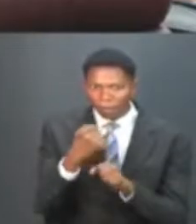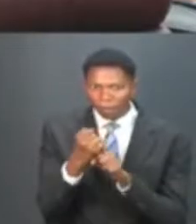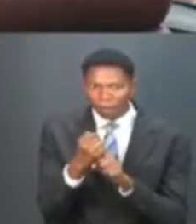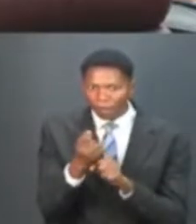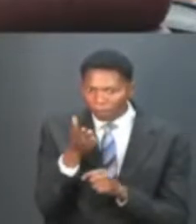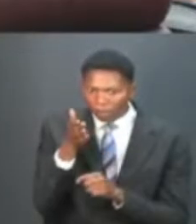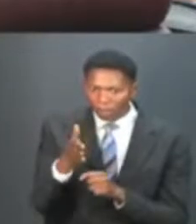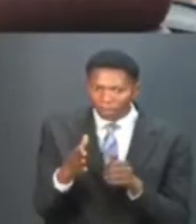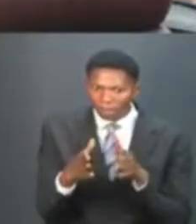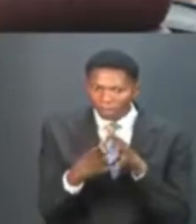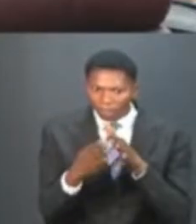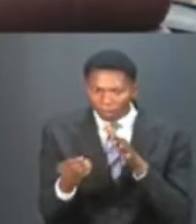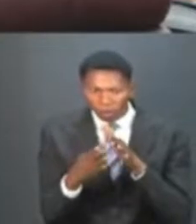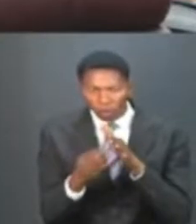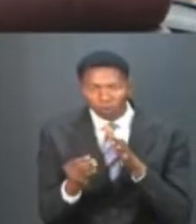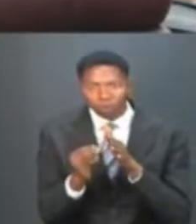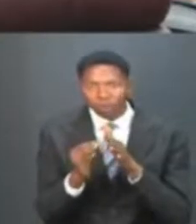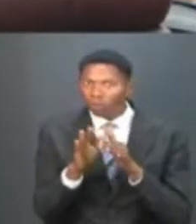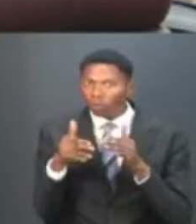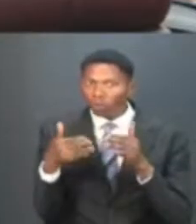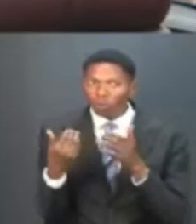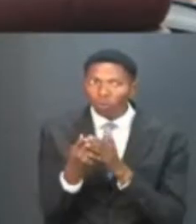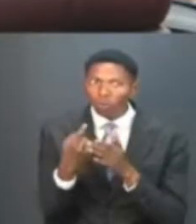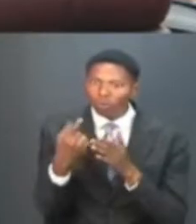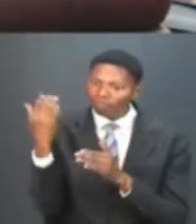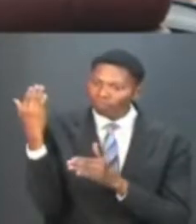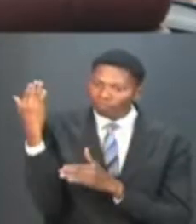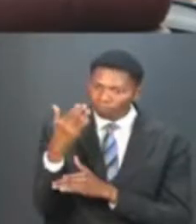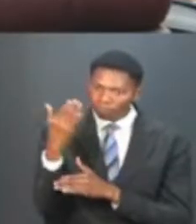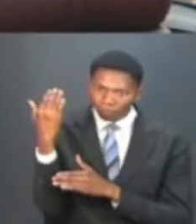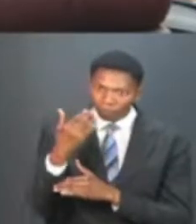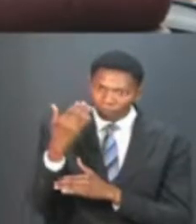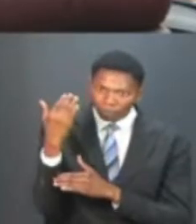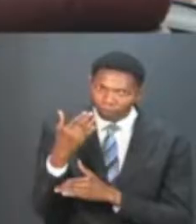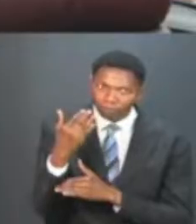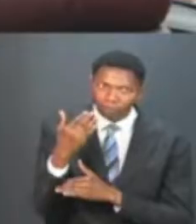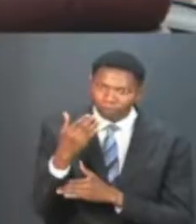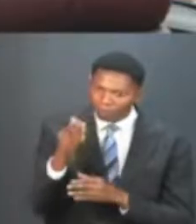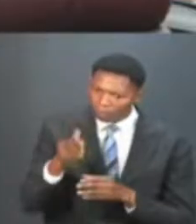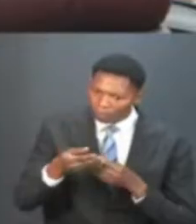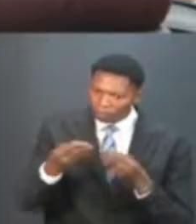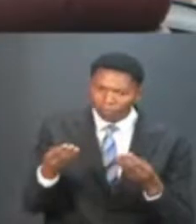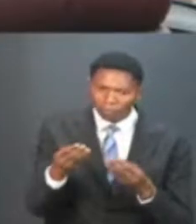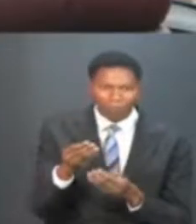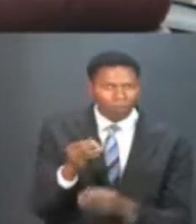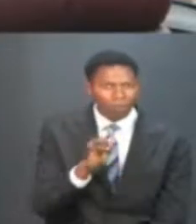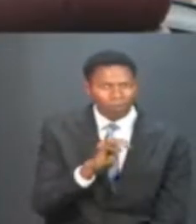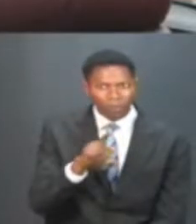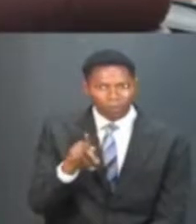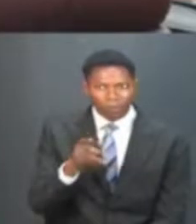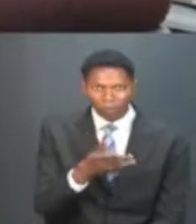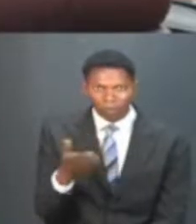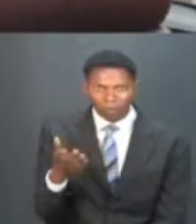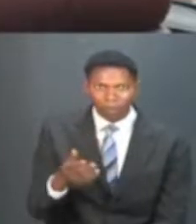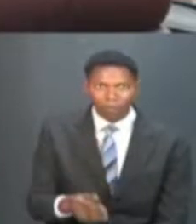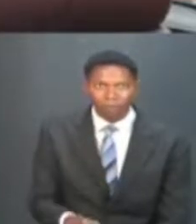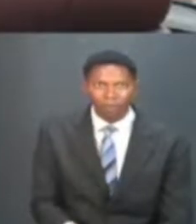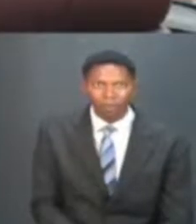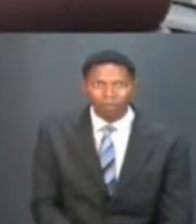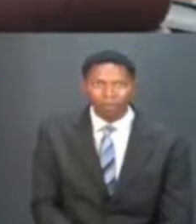available to members copies of admitted statements. It's on the console. I